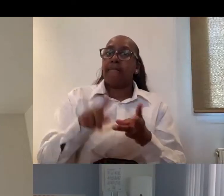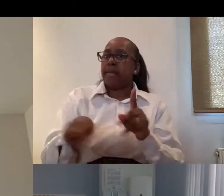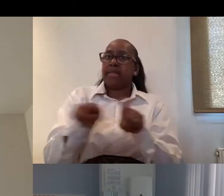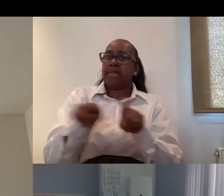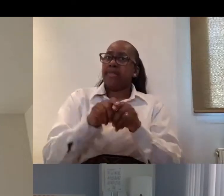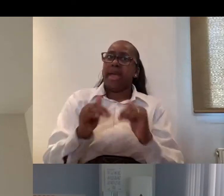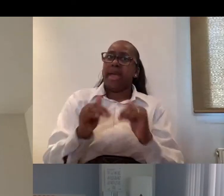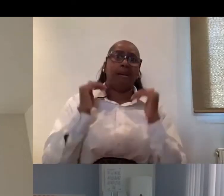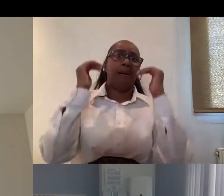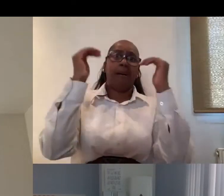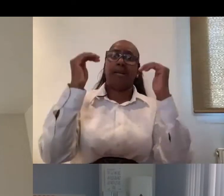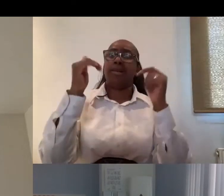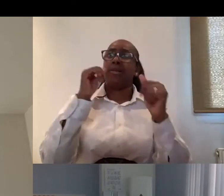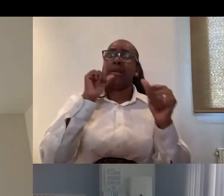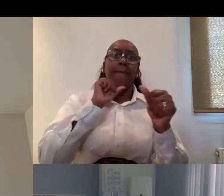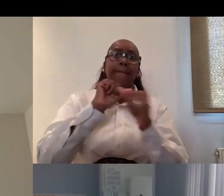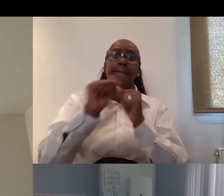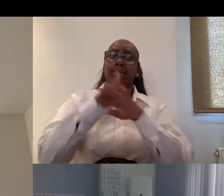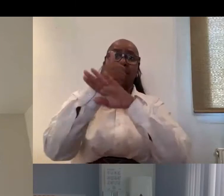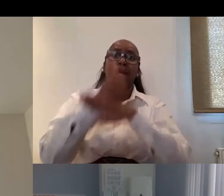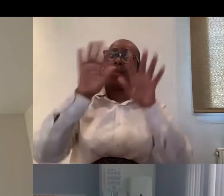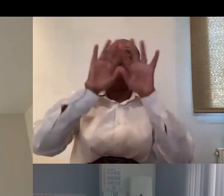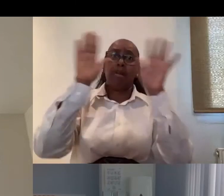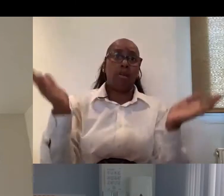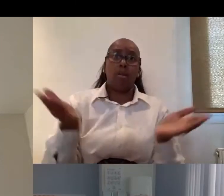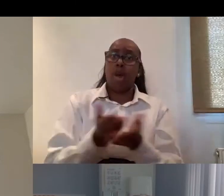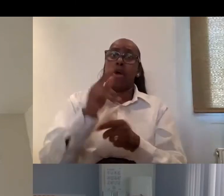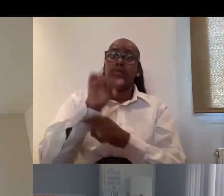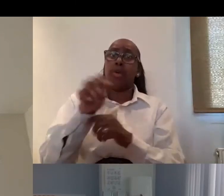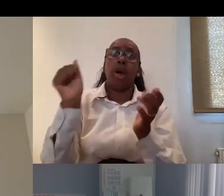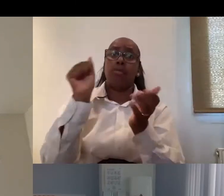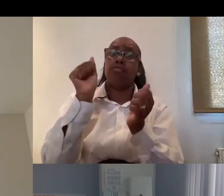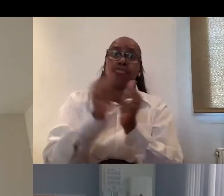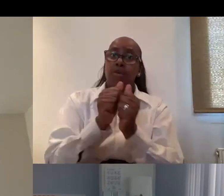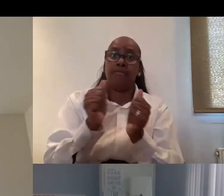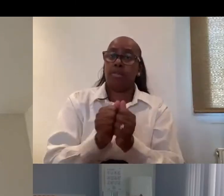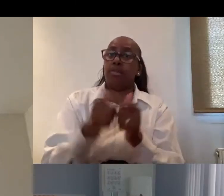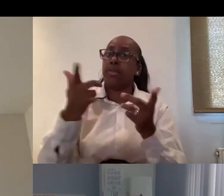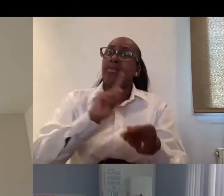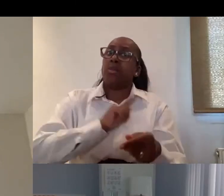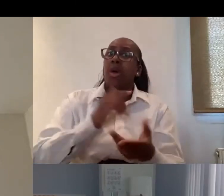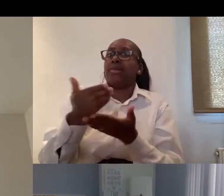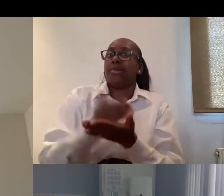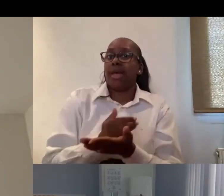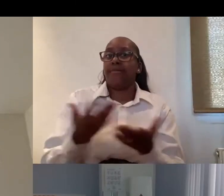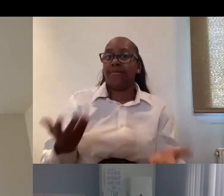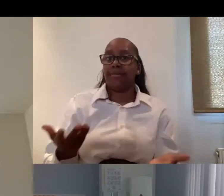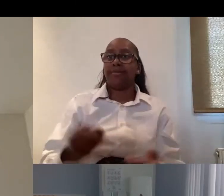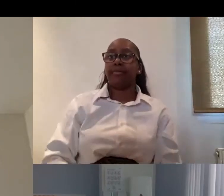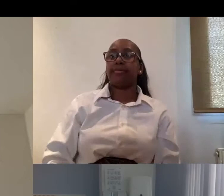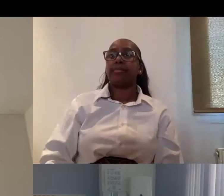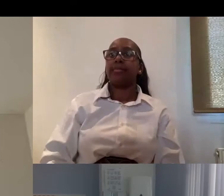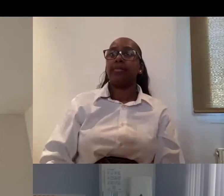of the highest and best, strictest standards in the world in terms of approval. So that's how we can be sure it's safe. And